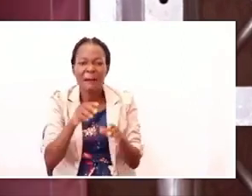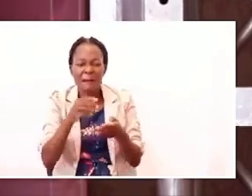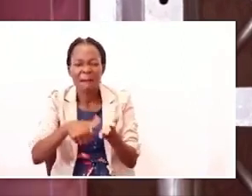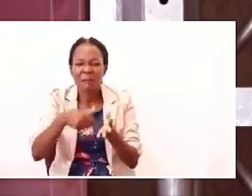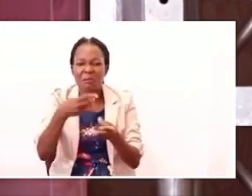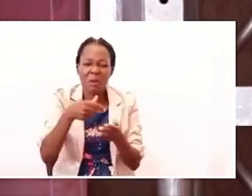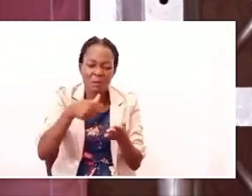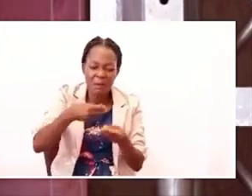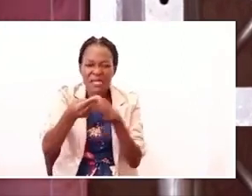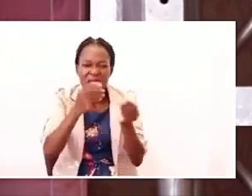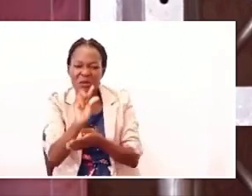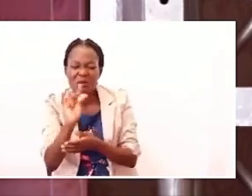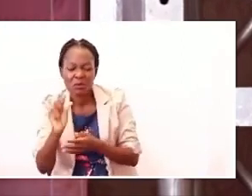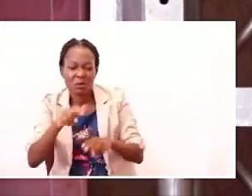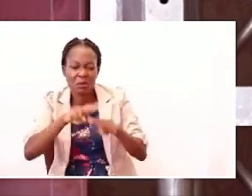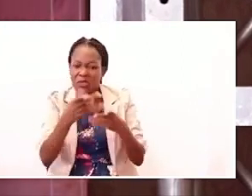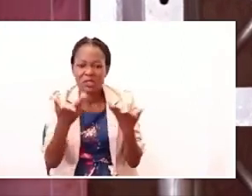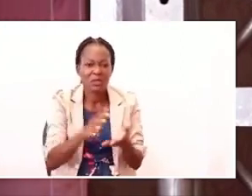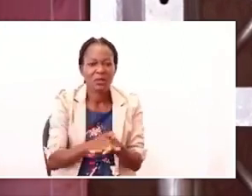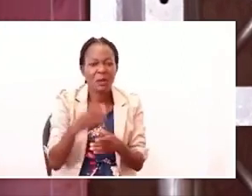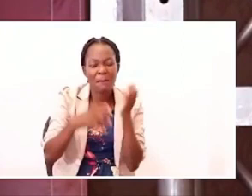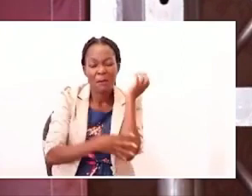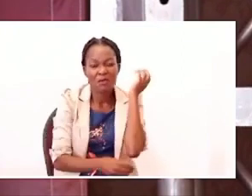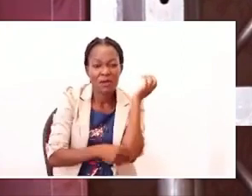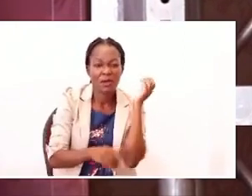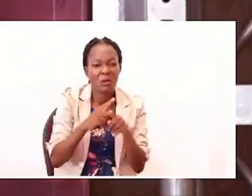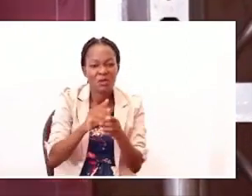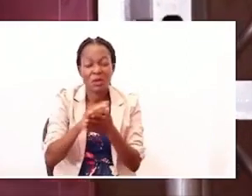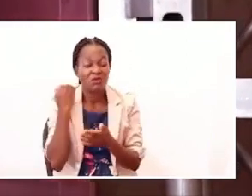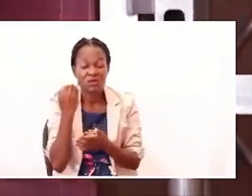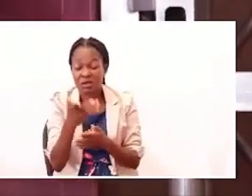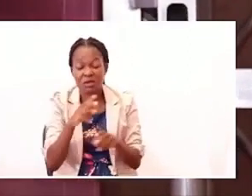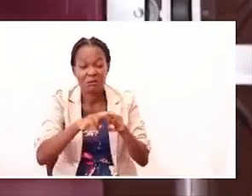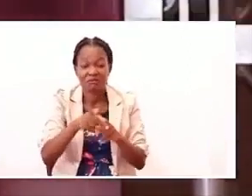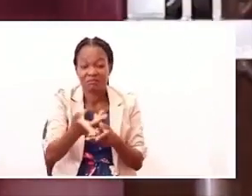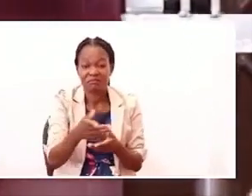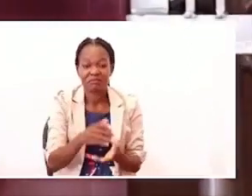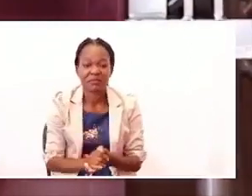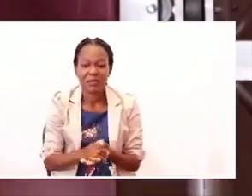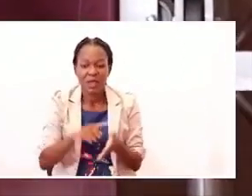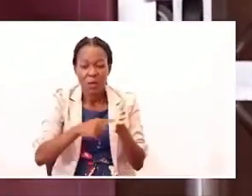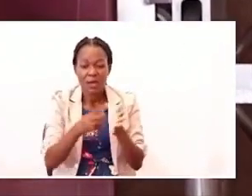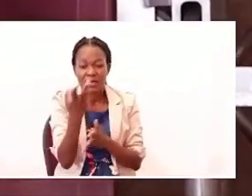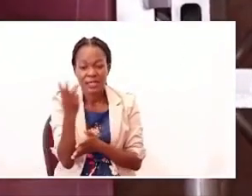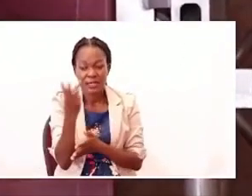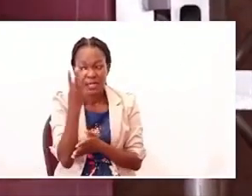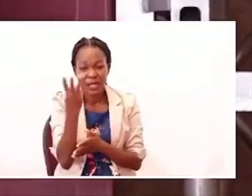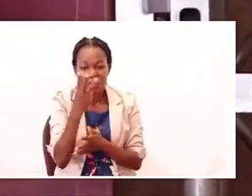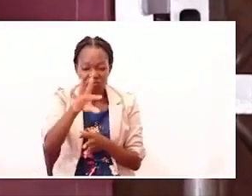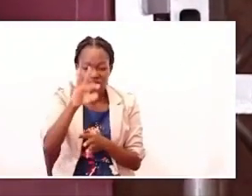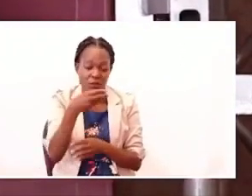poverty, and general social insecurity. The third takeaway that I'm drawing from the concept